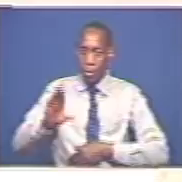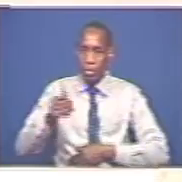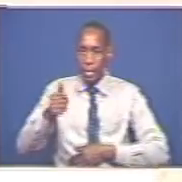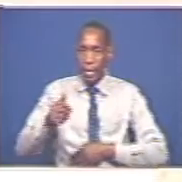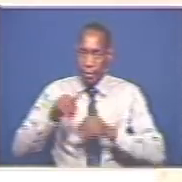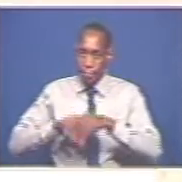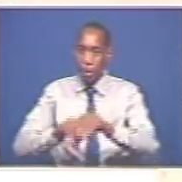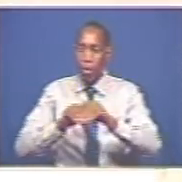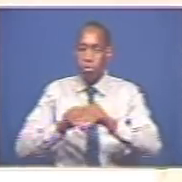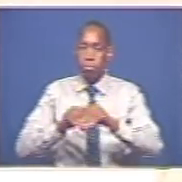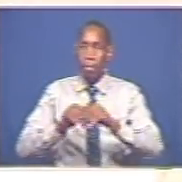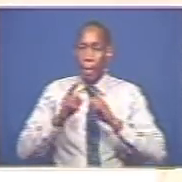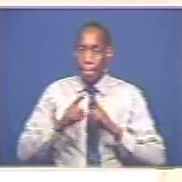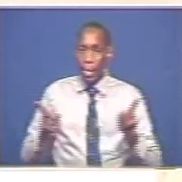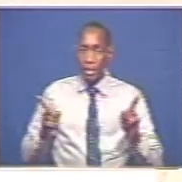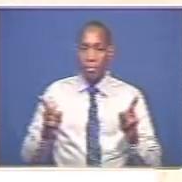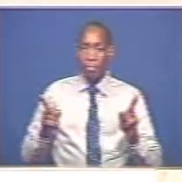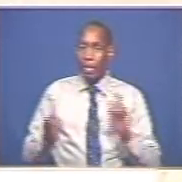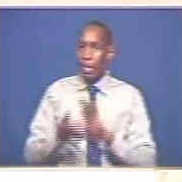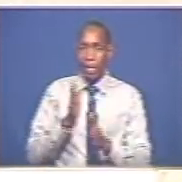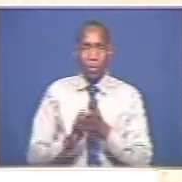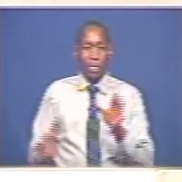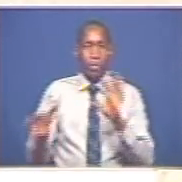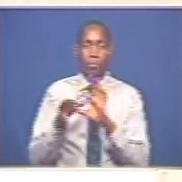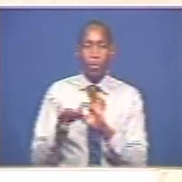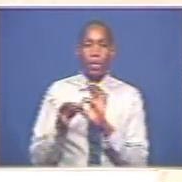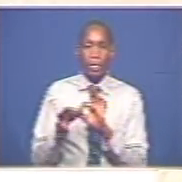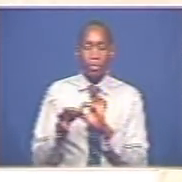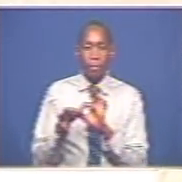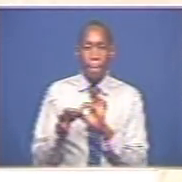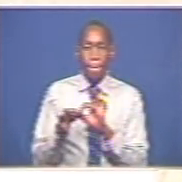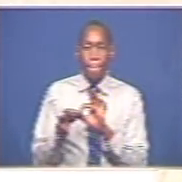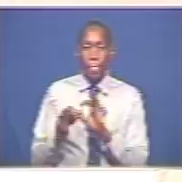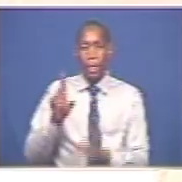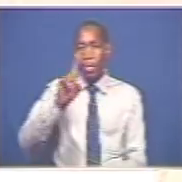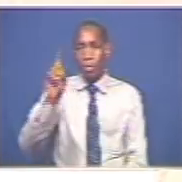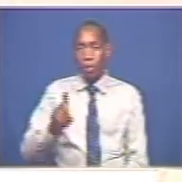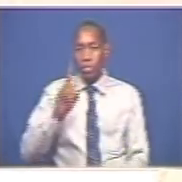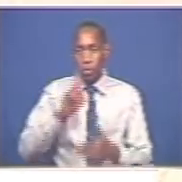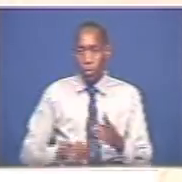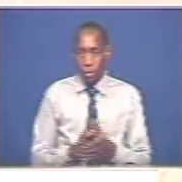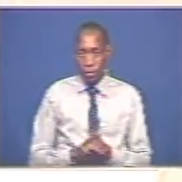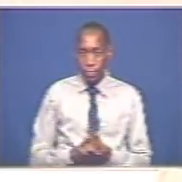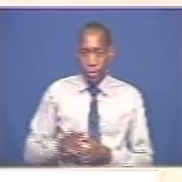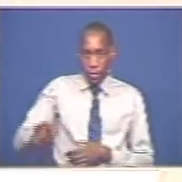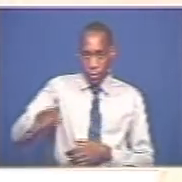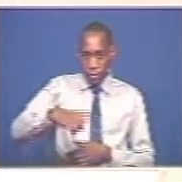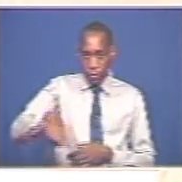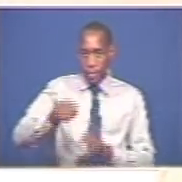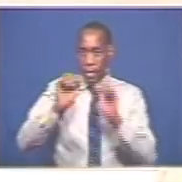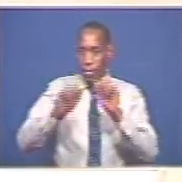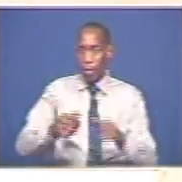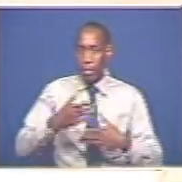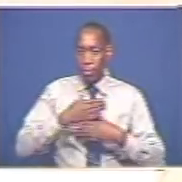follow, but yet there's no connection. Mm. So the question is, can we trust